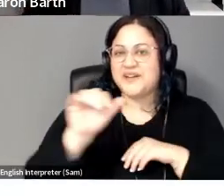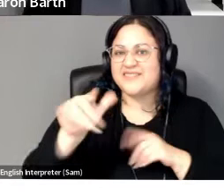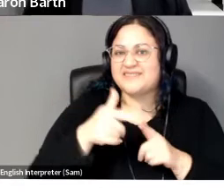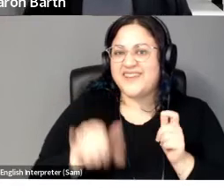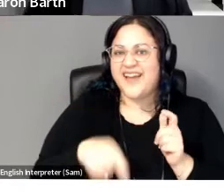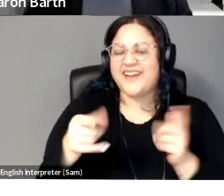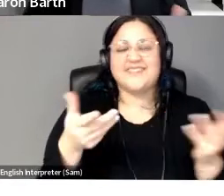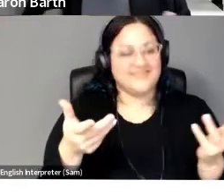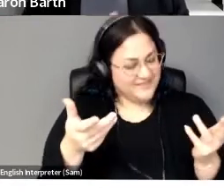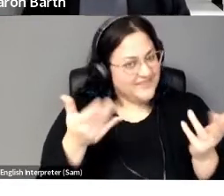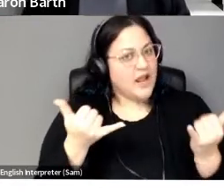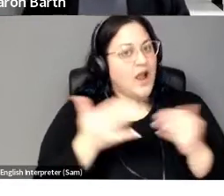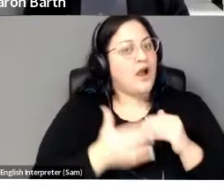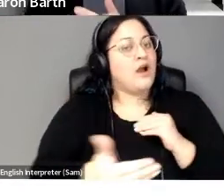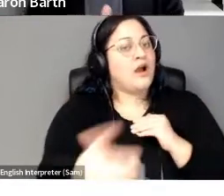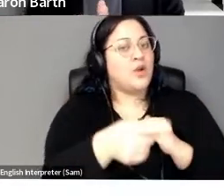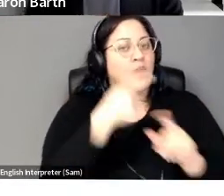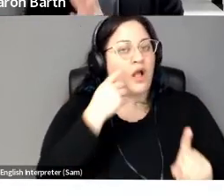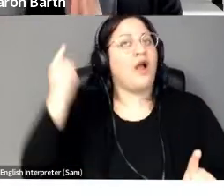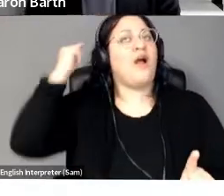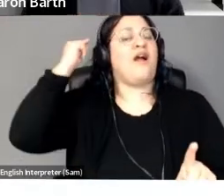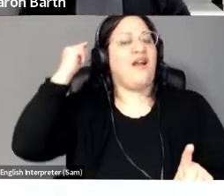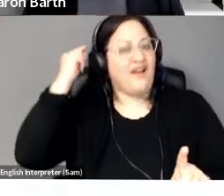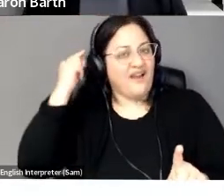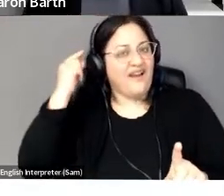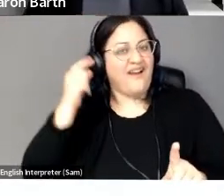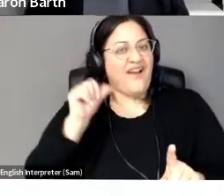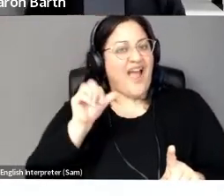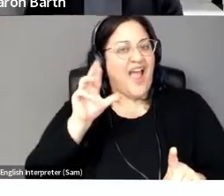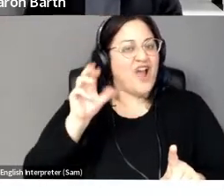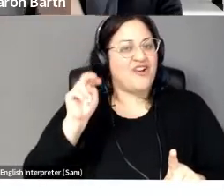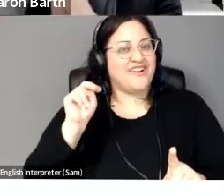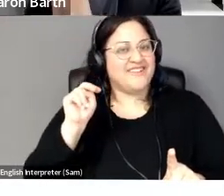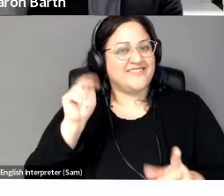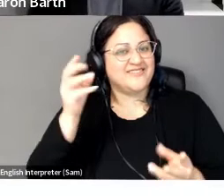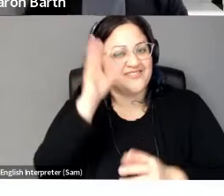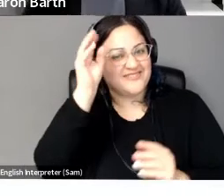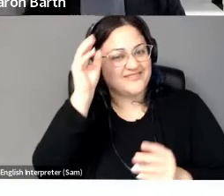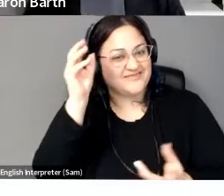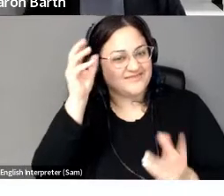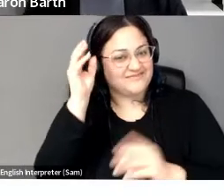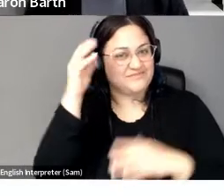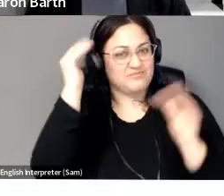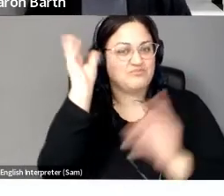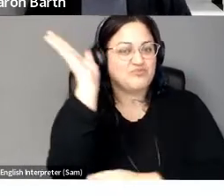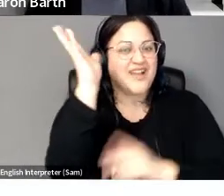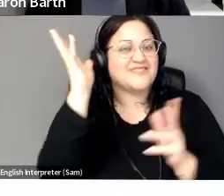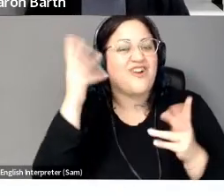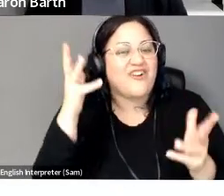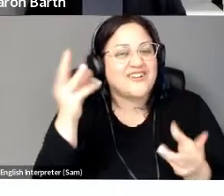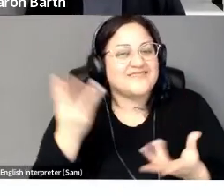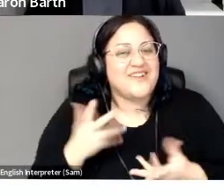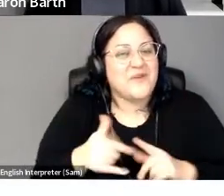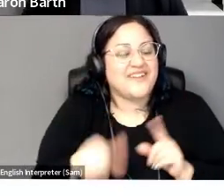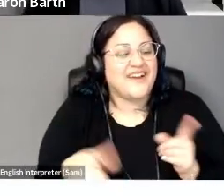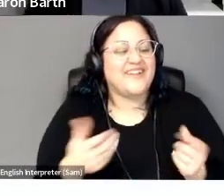it. And, you might just, next time you're out, once we're back in the real world, you might buy the most expensive bottle of wine